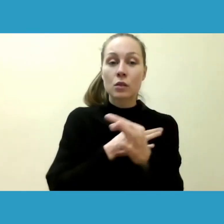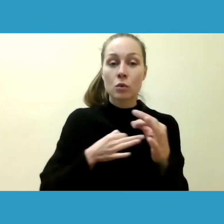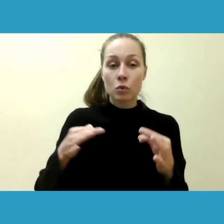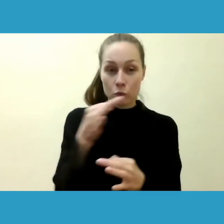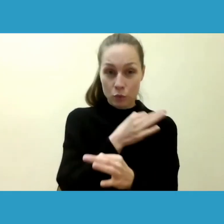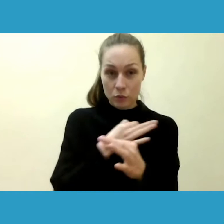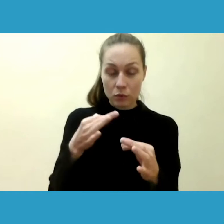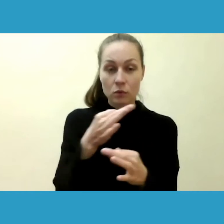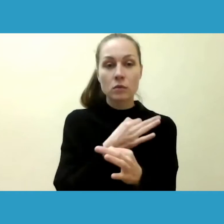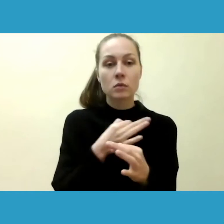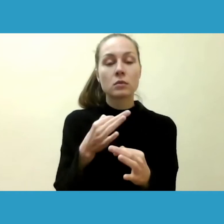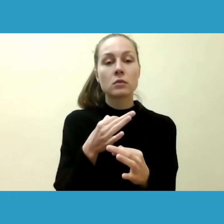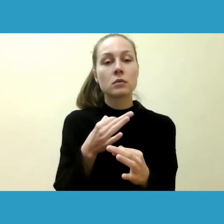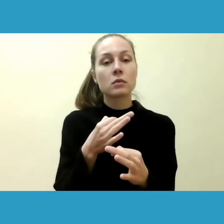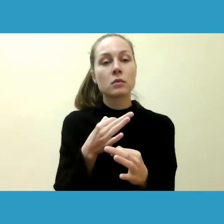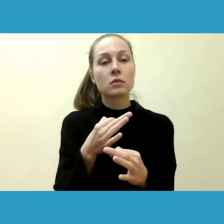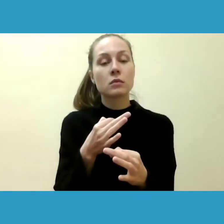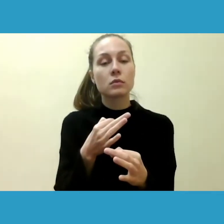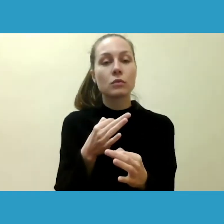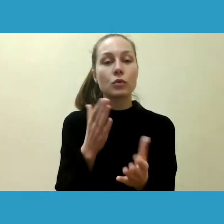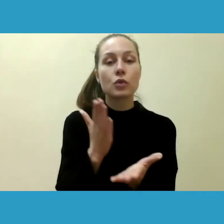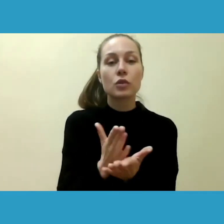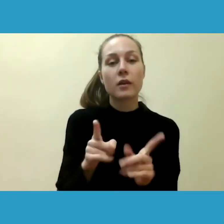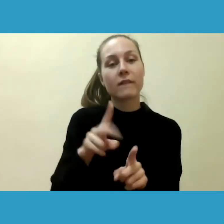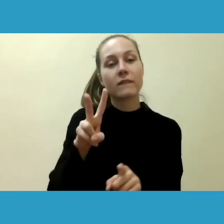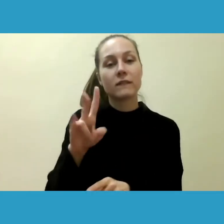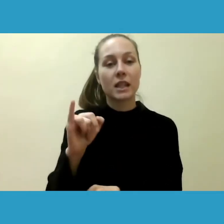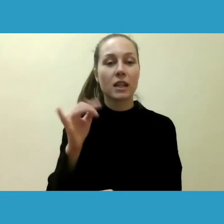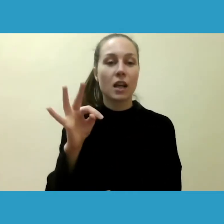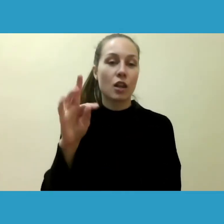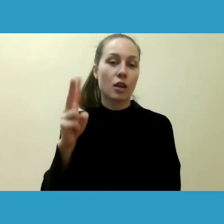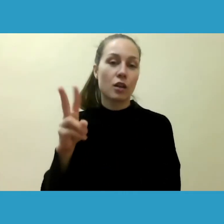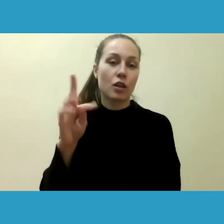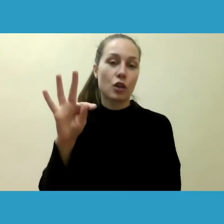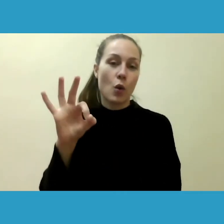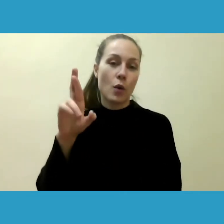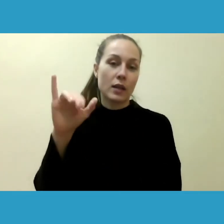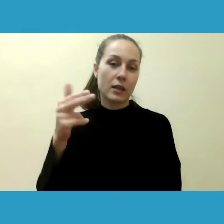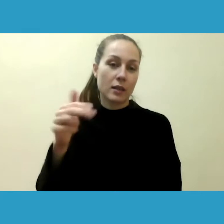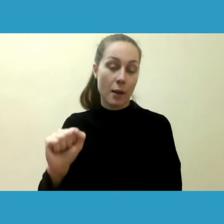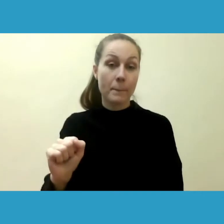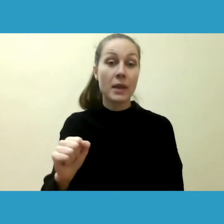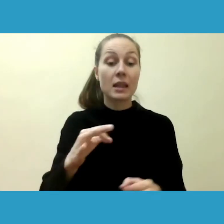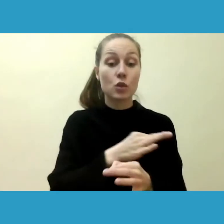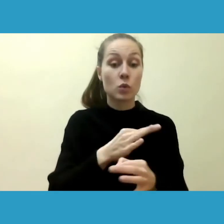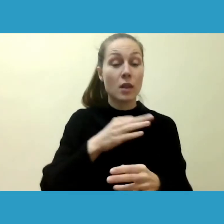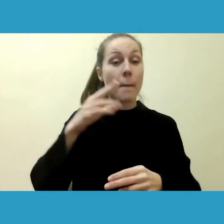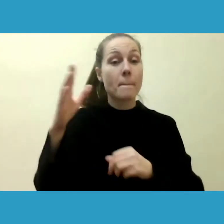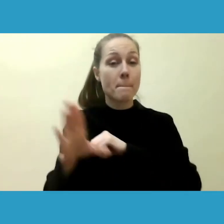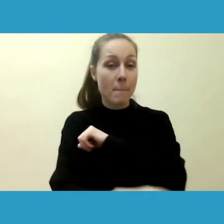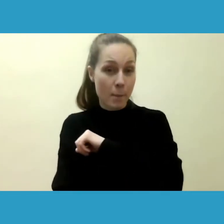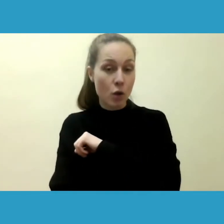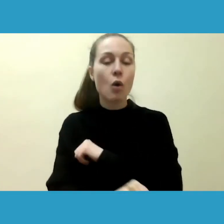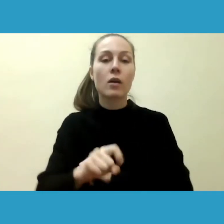question. During the entire debate, there will be a kind of a